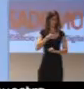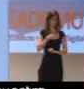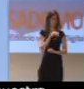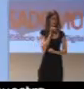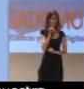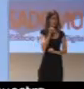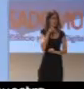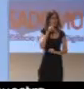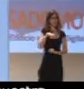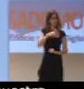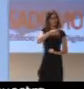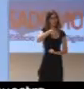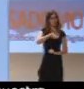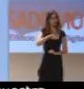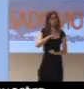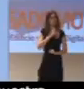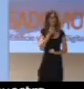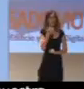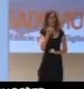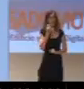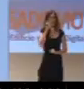view,